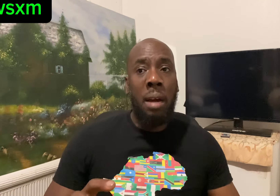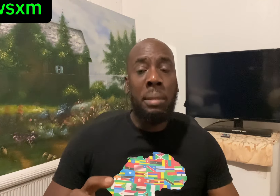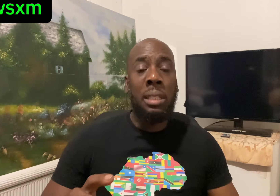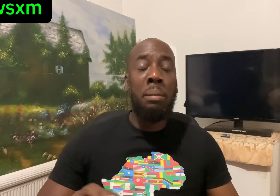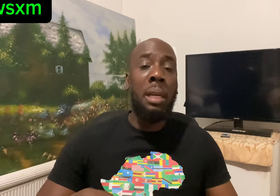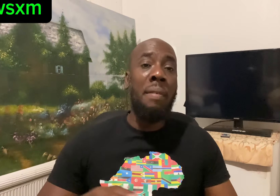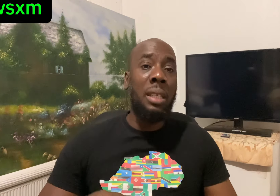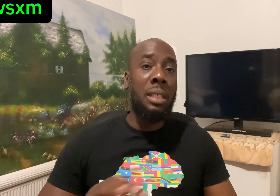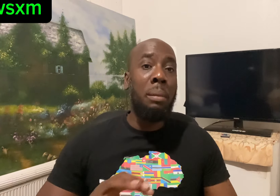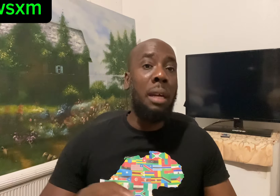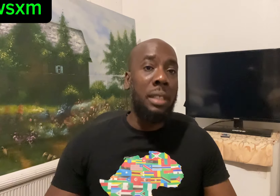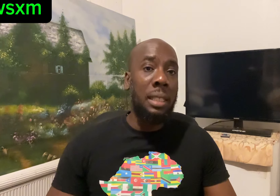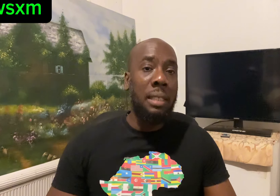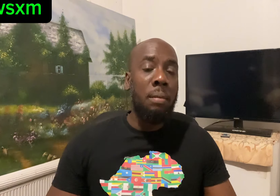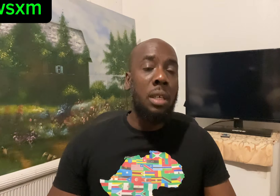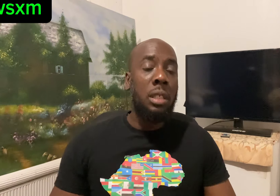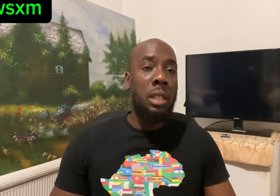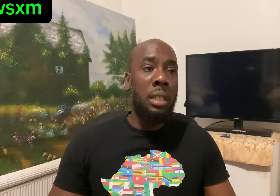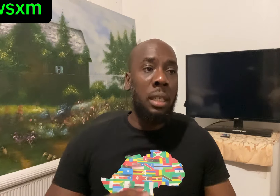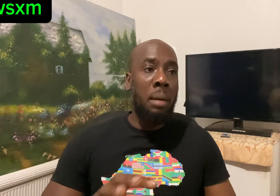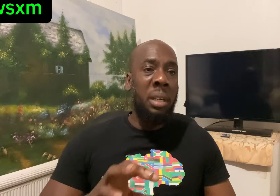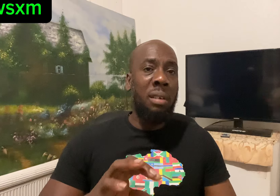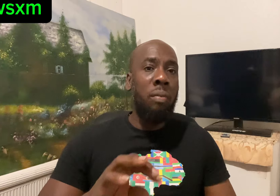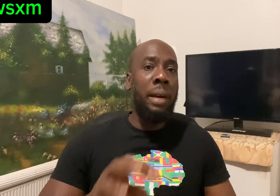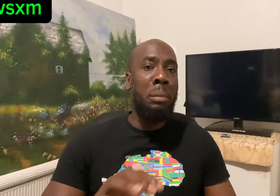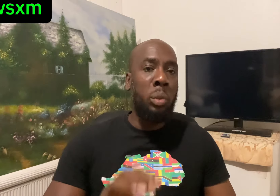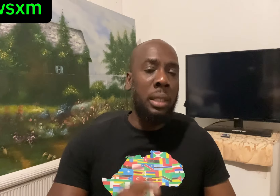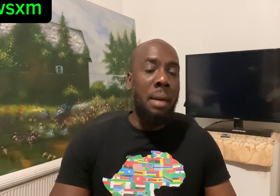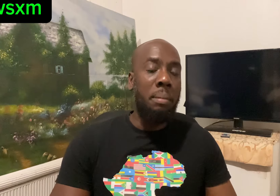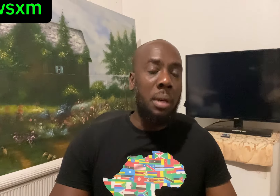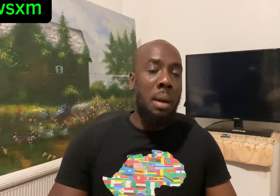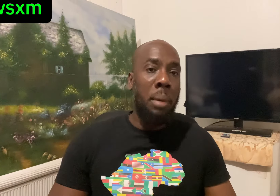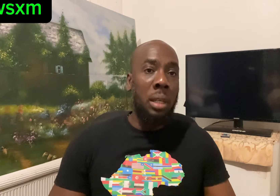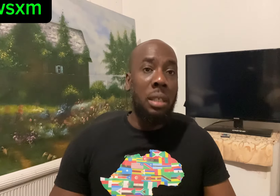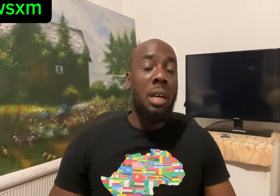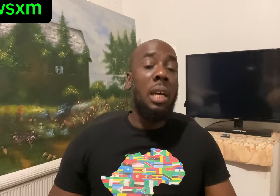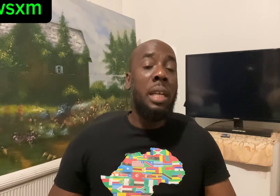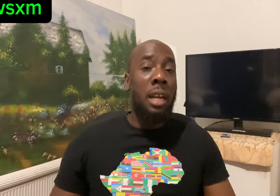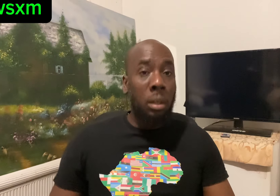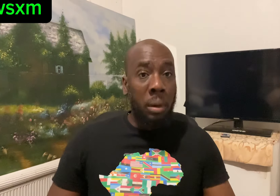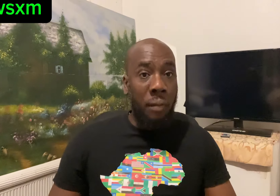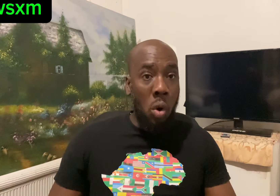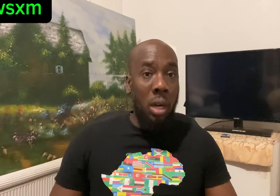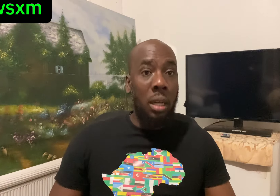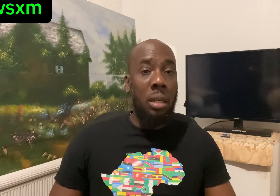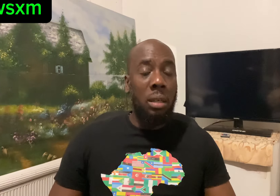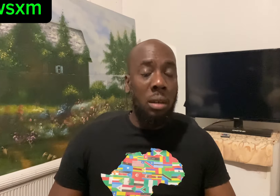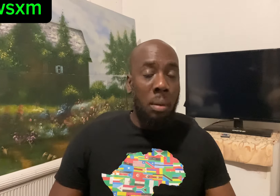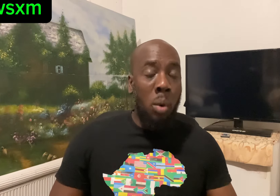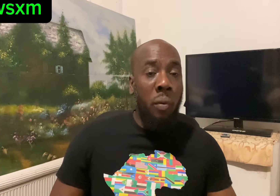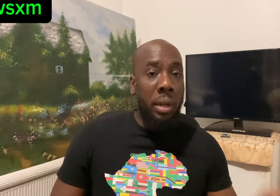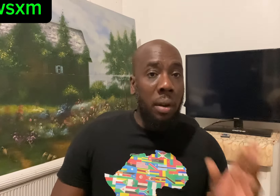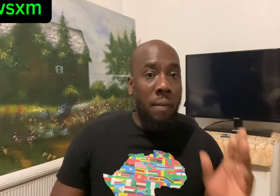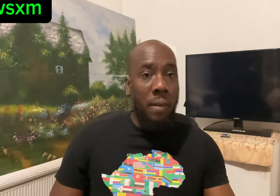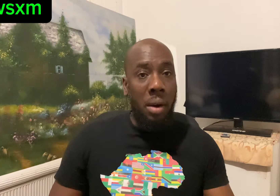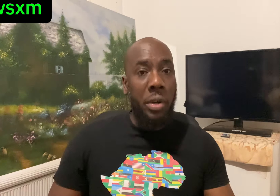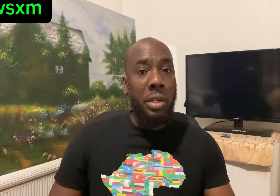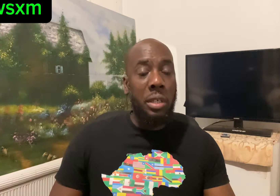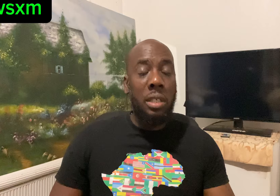they are similar, have a lot of similarities, so there's not that big of a fight between them. But they are going to be vocal